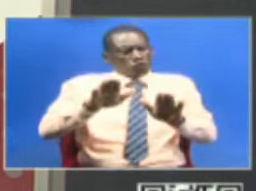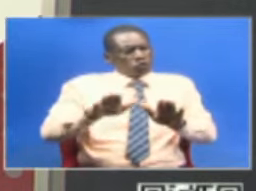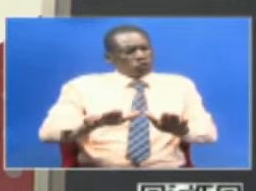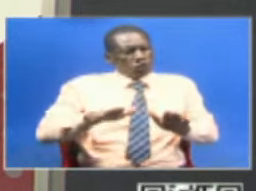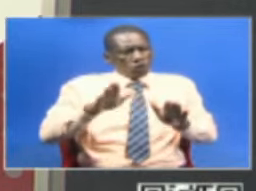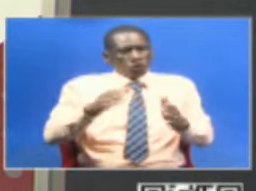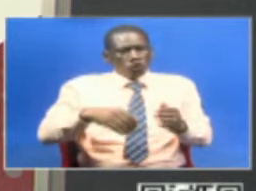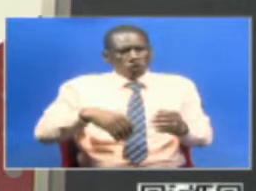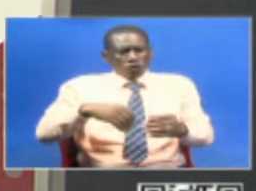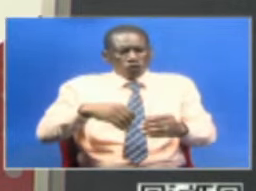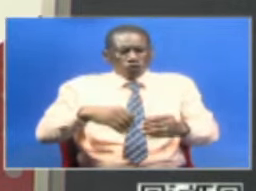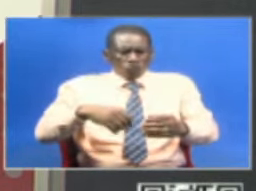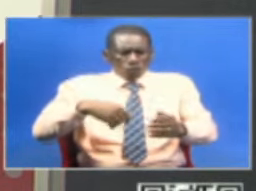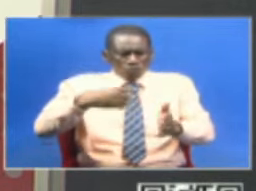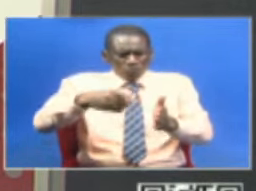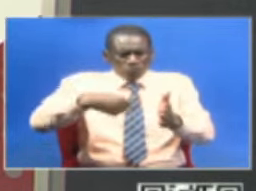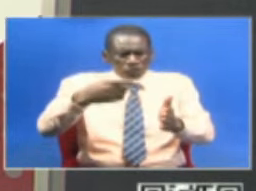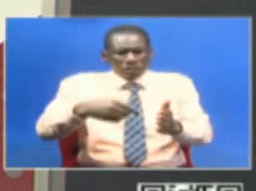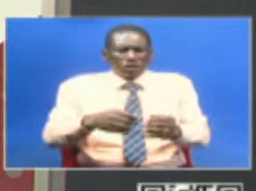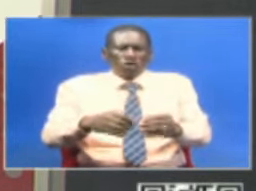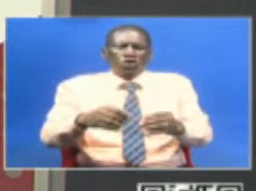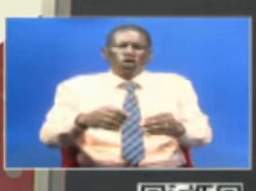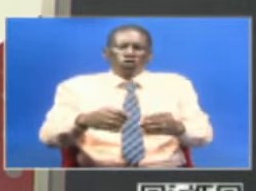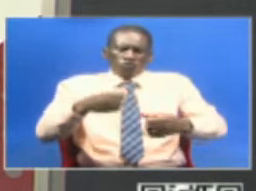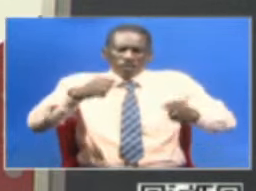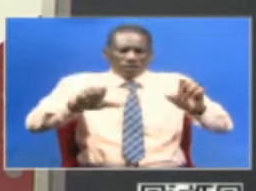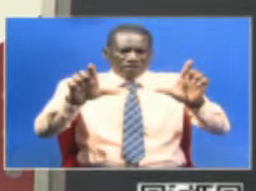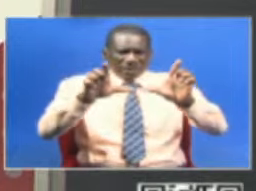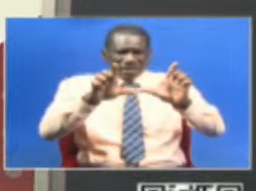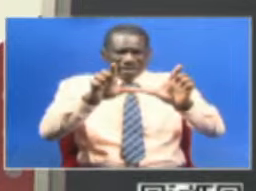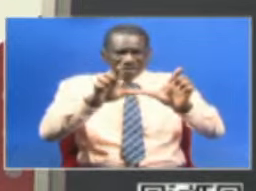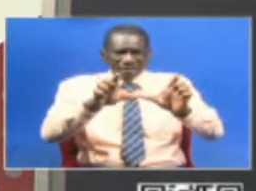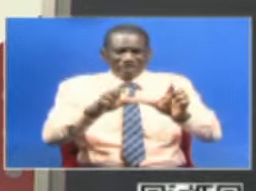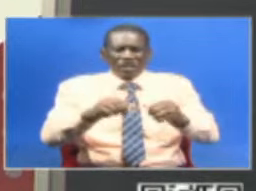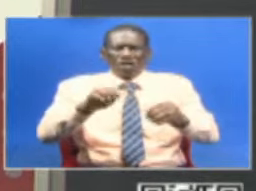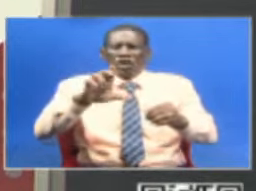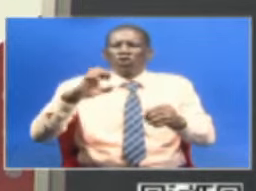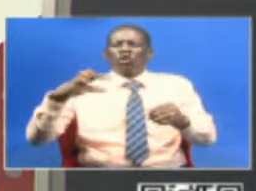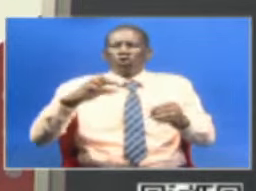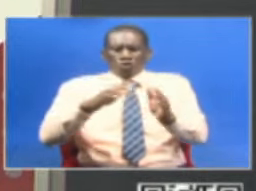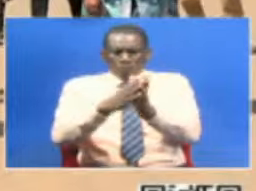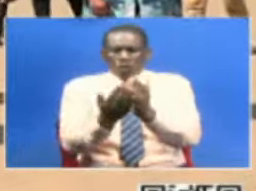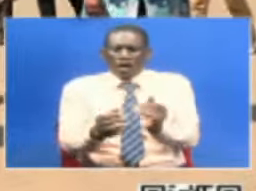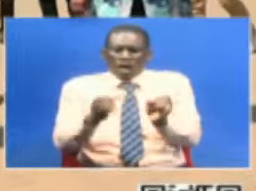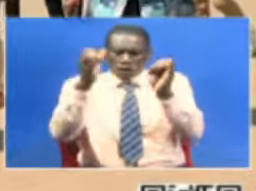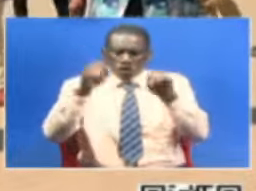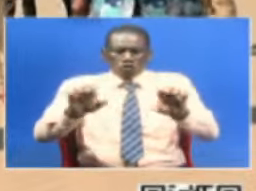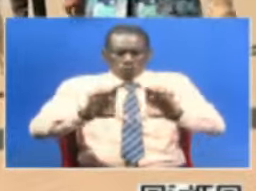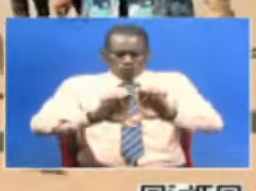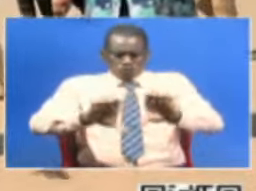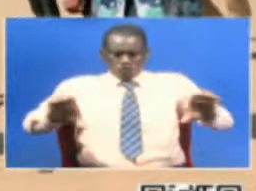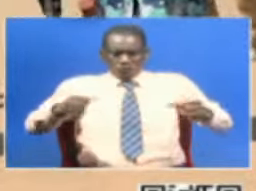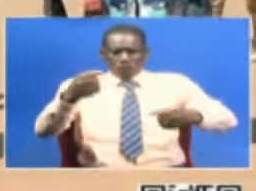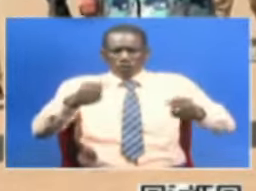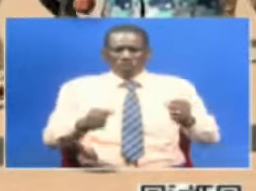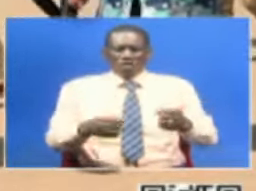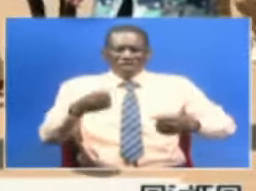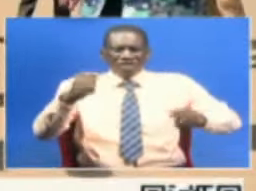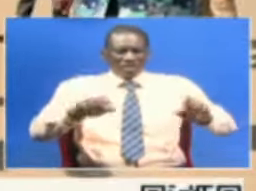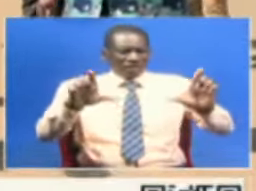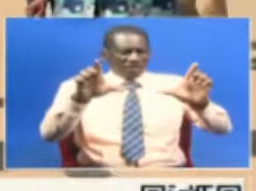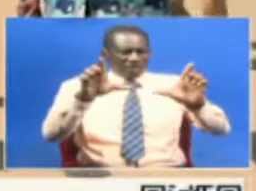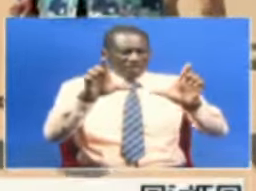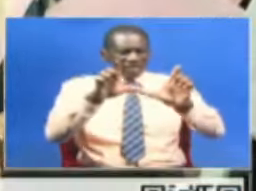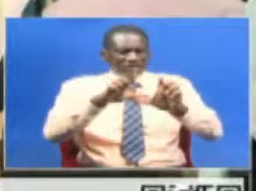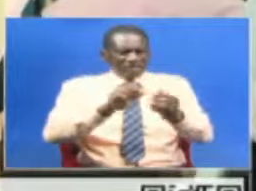of driving licences, logbooks and new digital number plates. According to the CS, the driving license printing machine